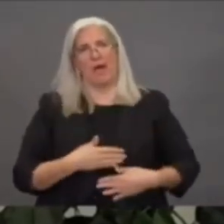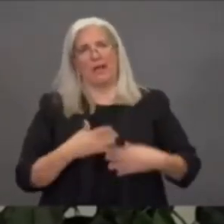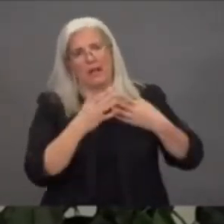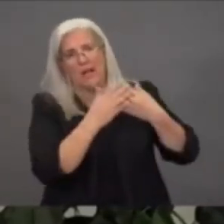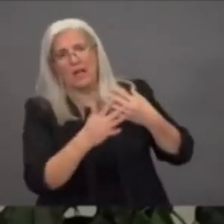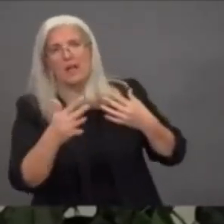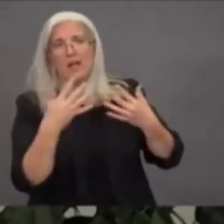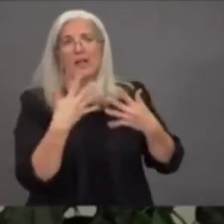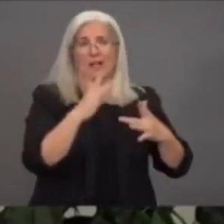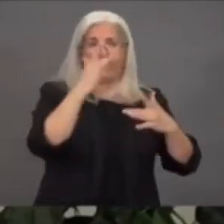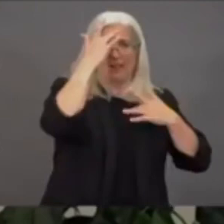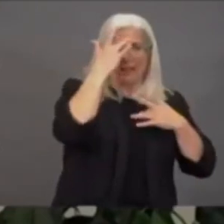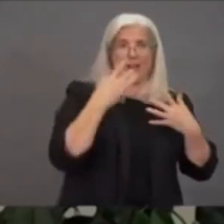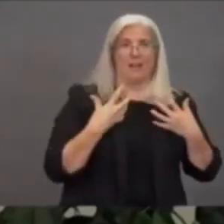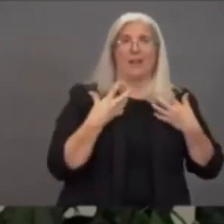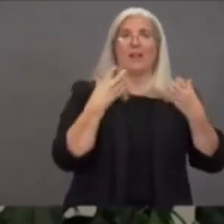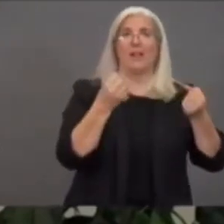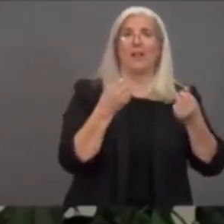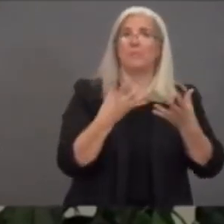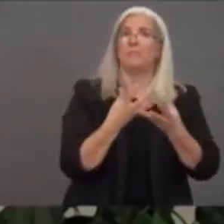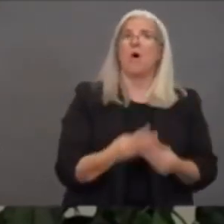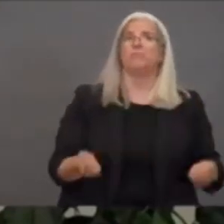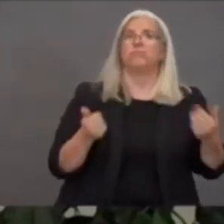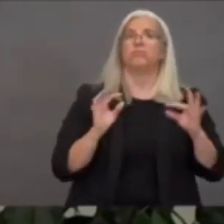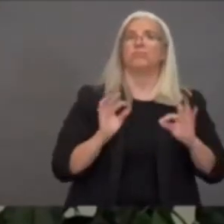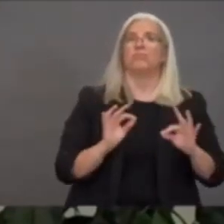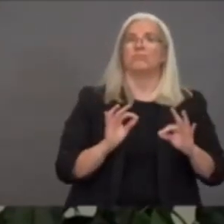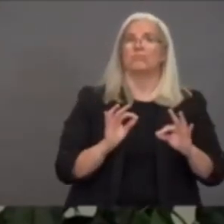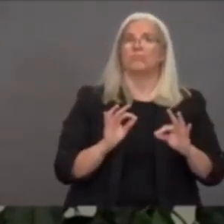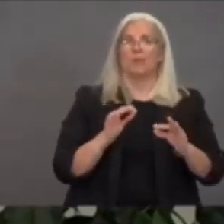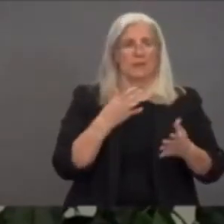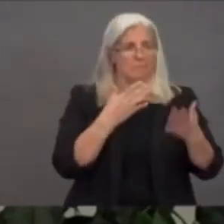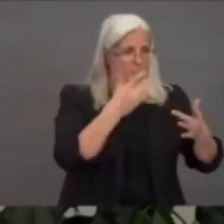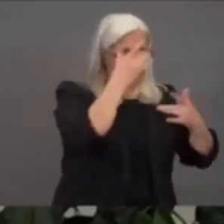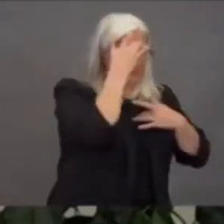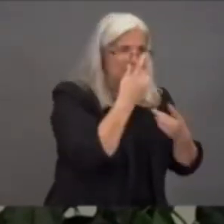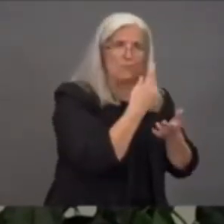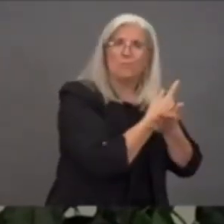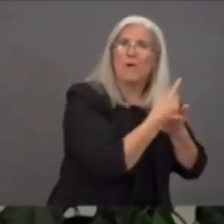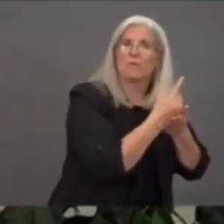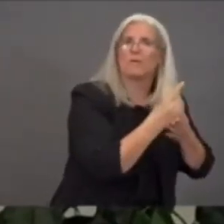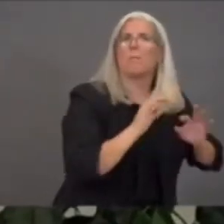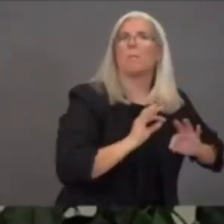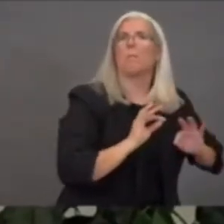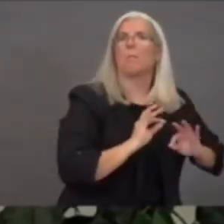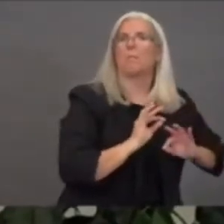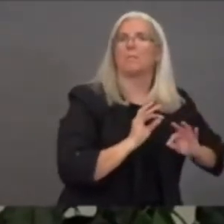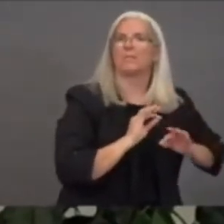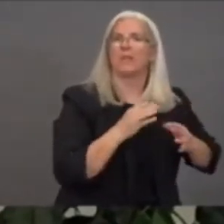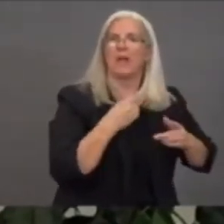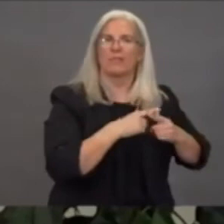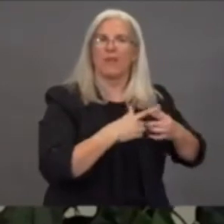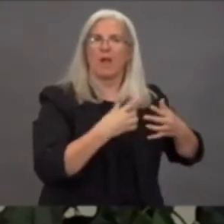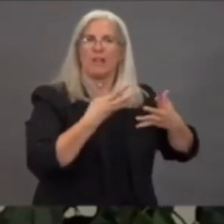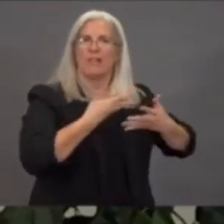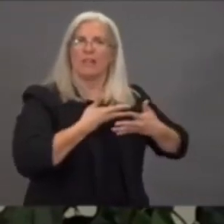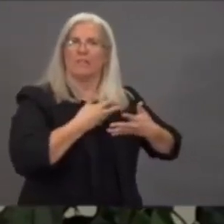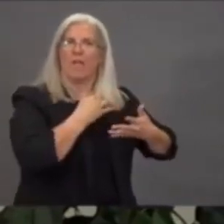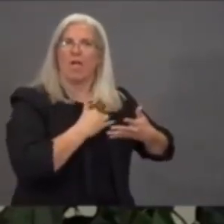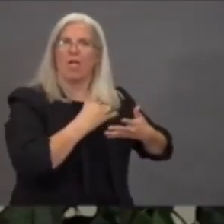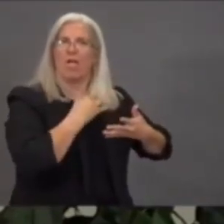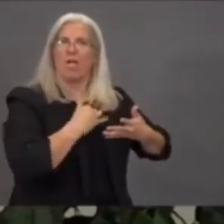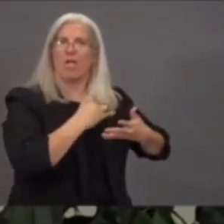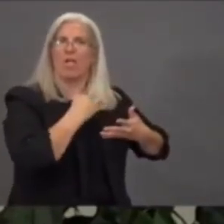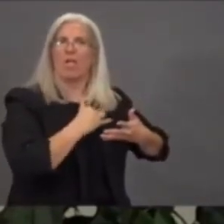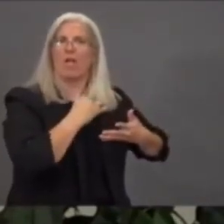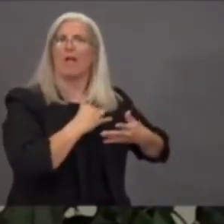to have recovered, but who knows what kind of long-term health effects might be left behind because the virus has only been around for a year, less